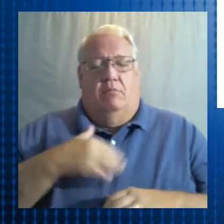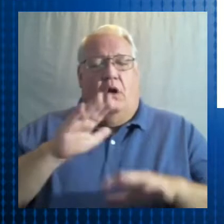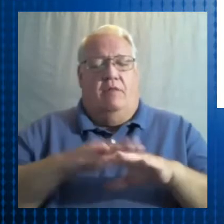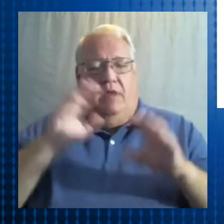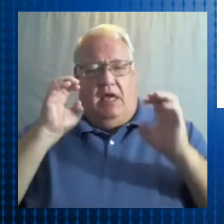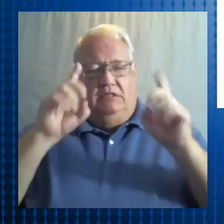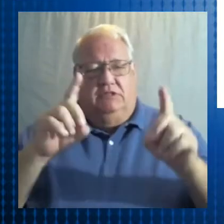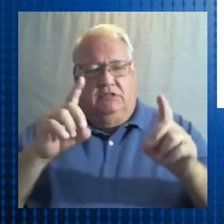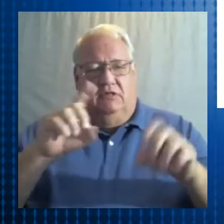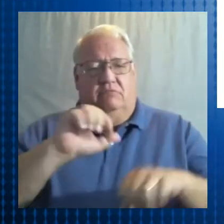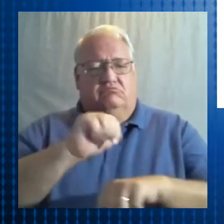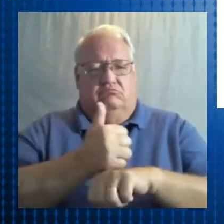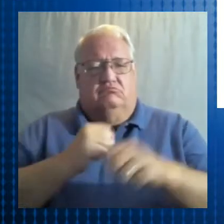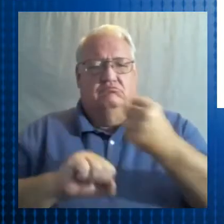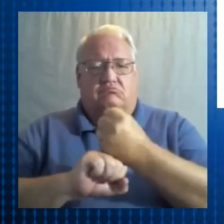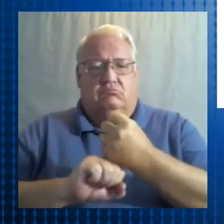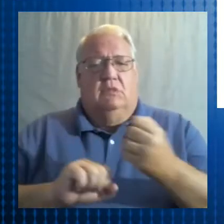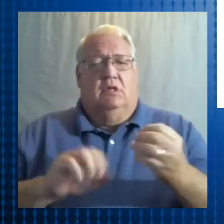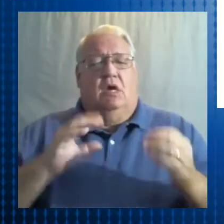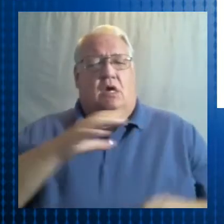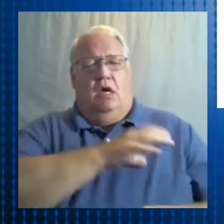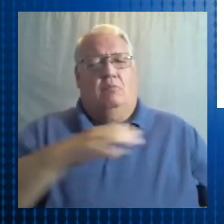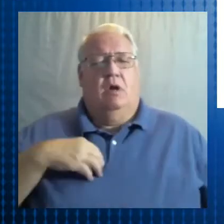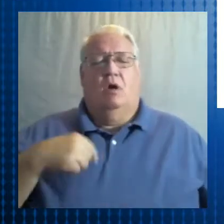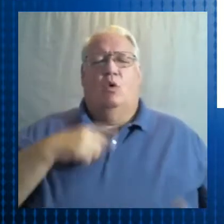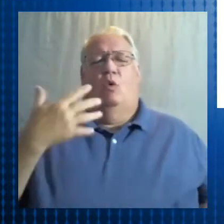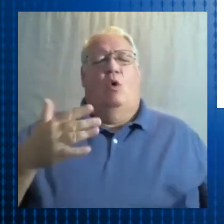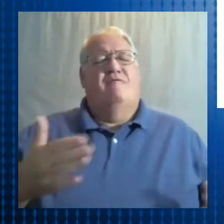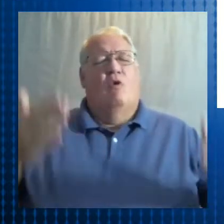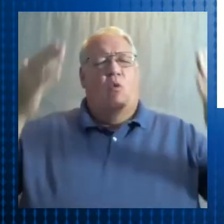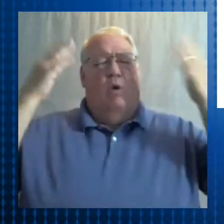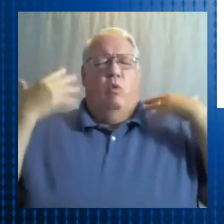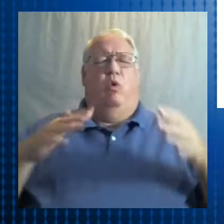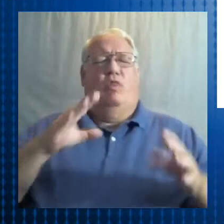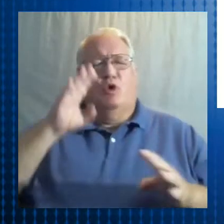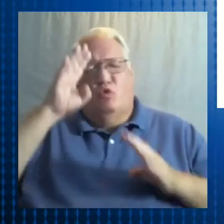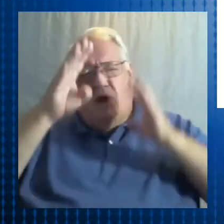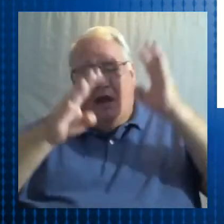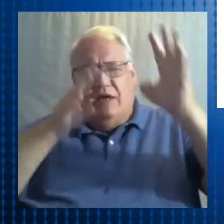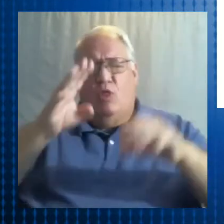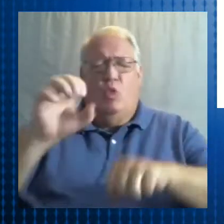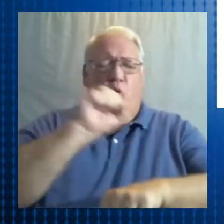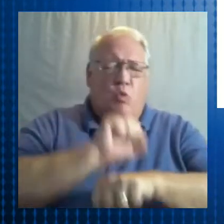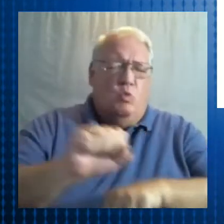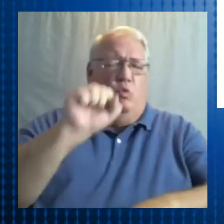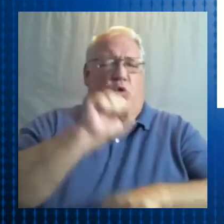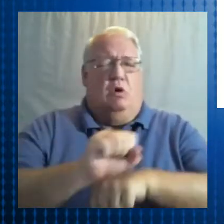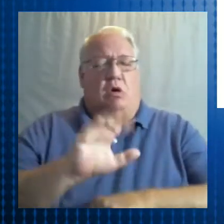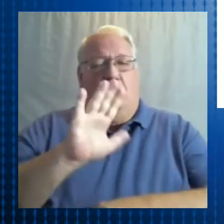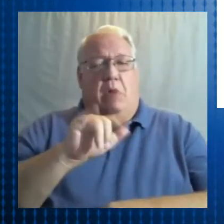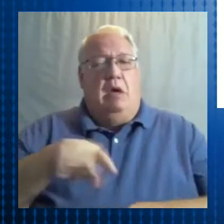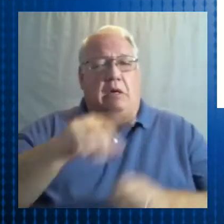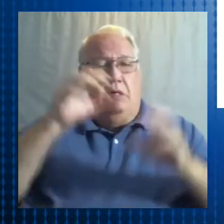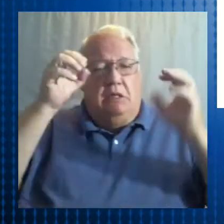Committee and read all of the nominations and was blown away by the creativity and efforts put forth this year by educators